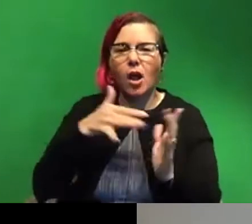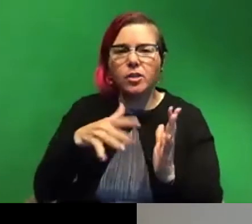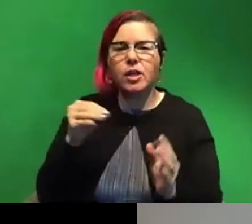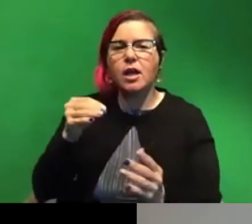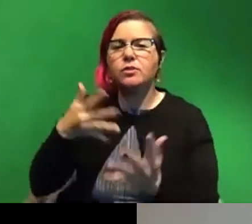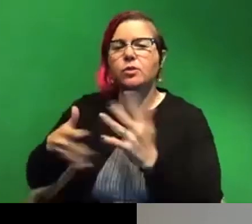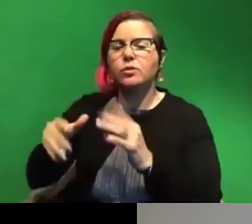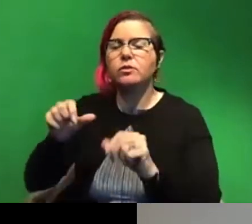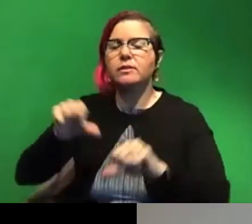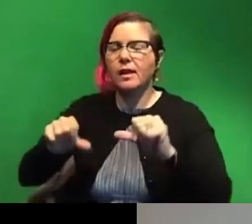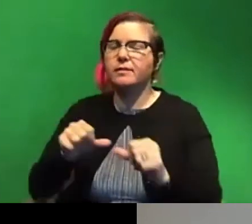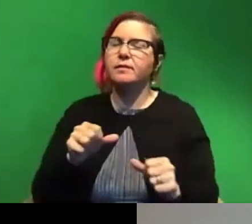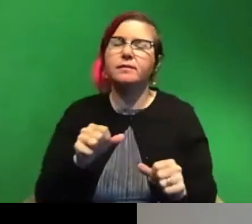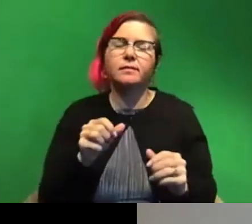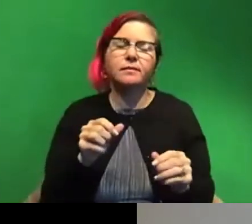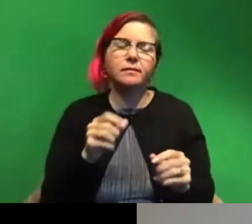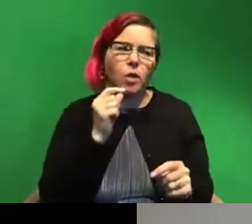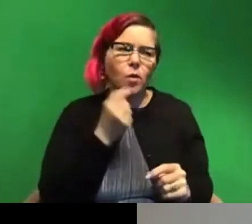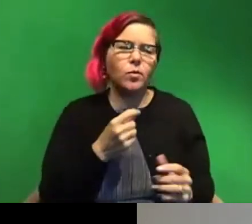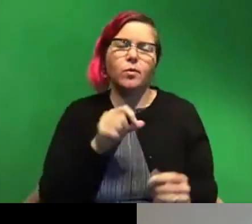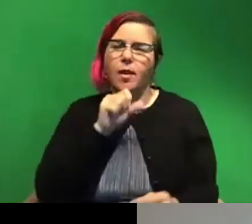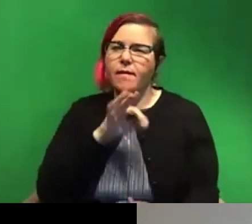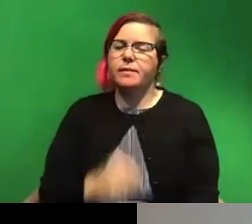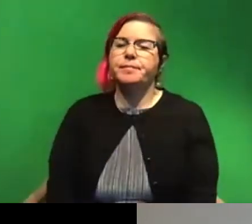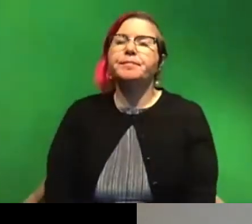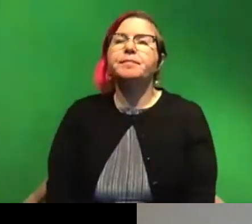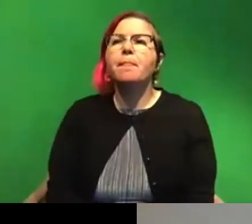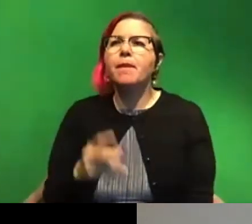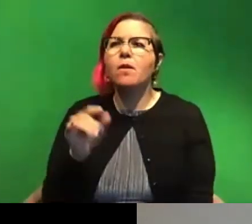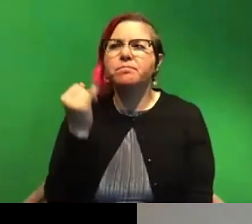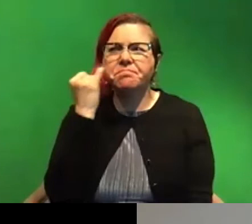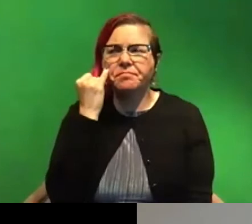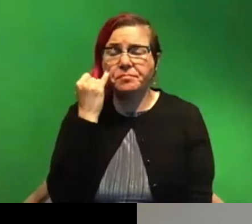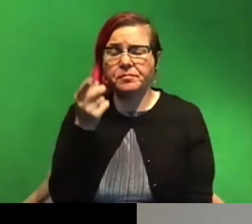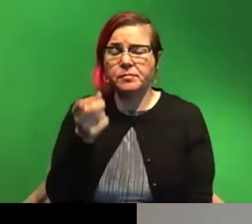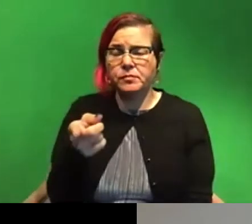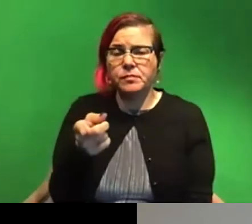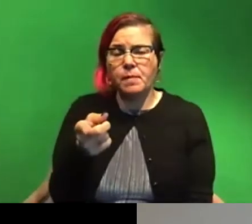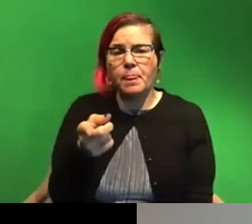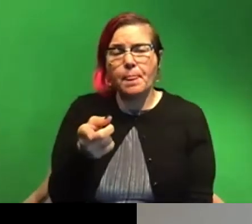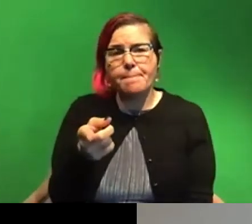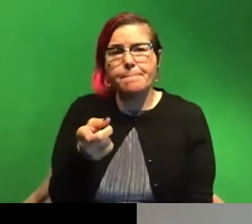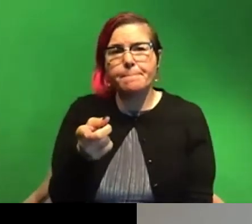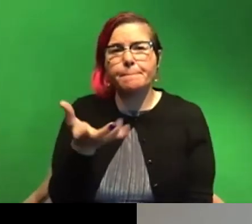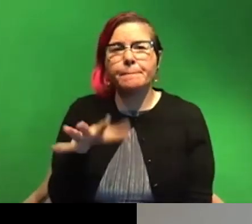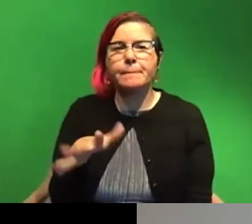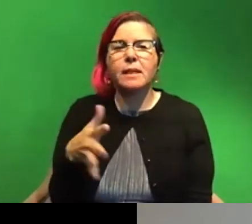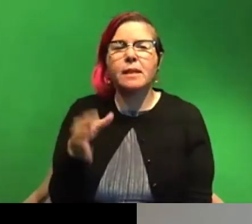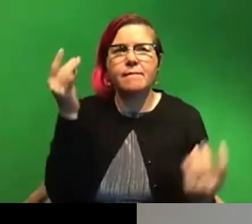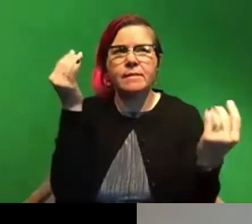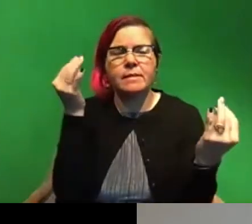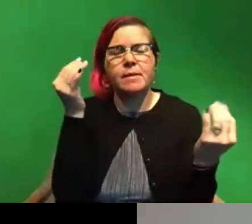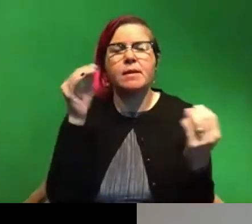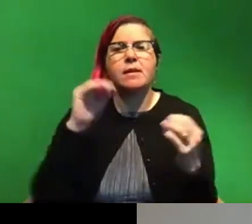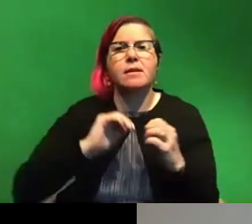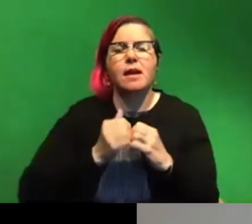so cool. Love that. Let's see. So like when you are kind of thinking about